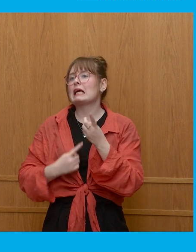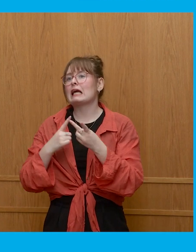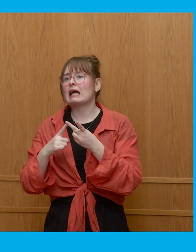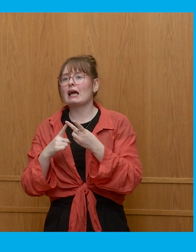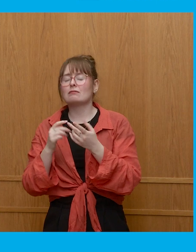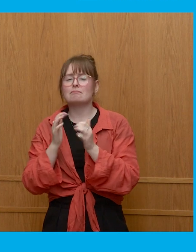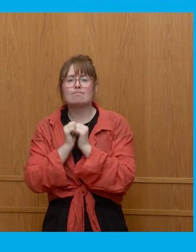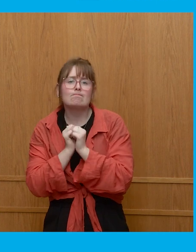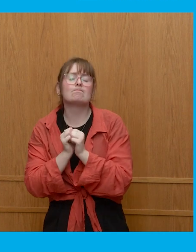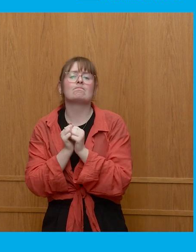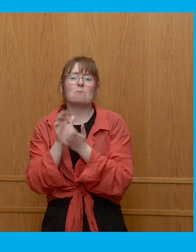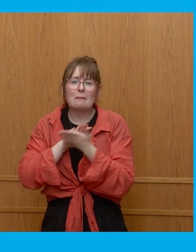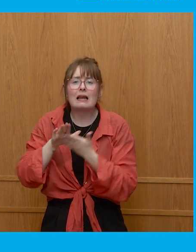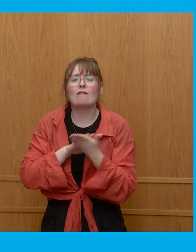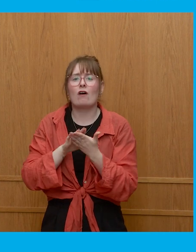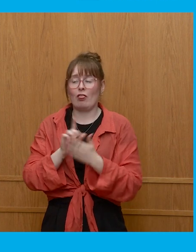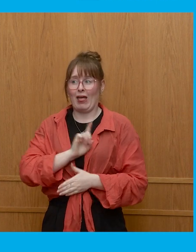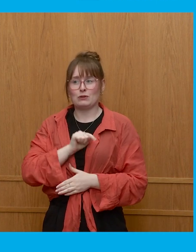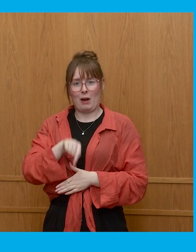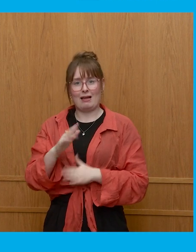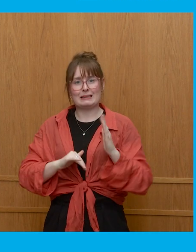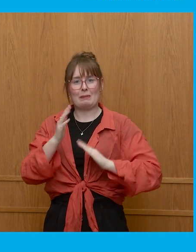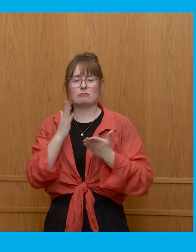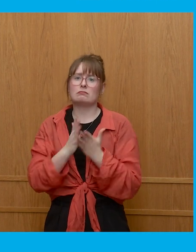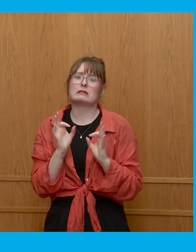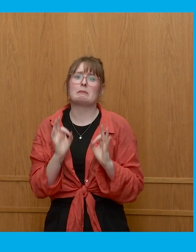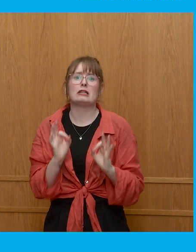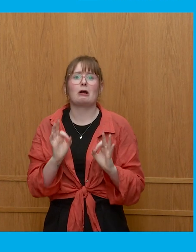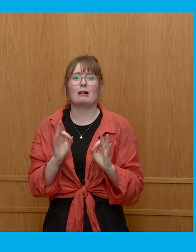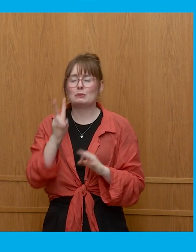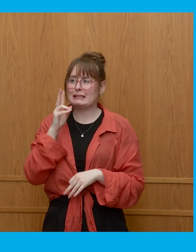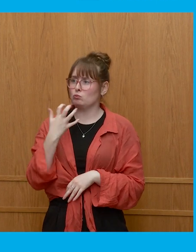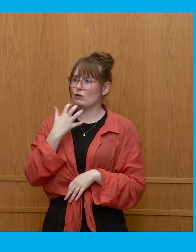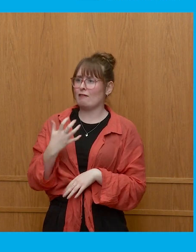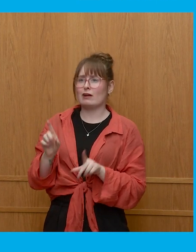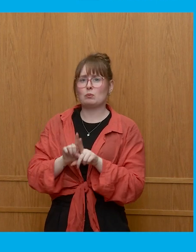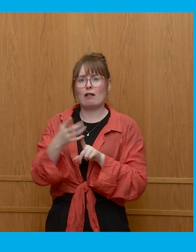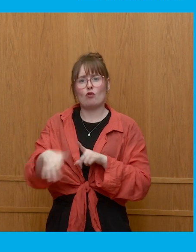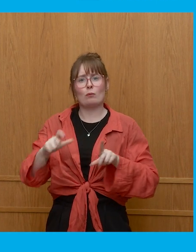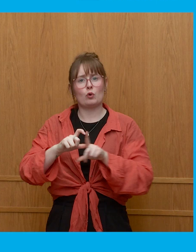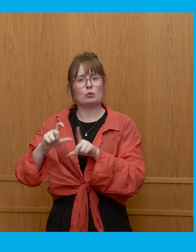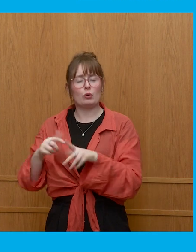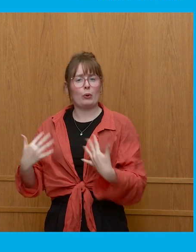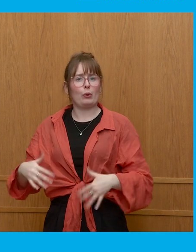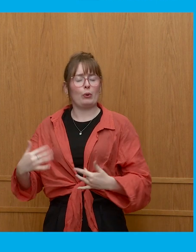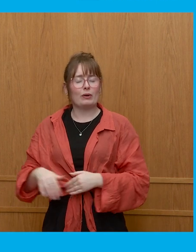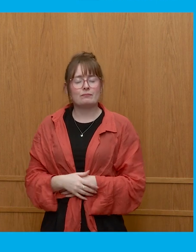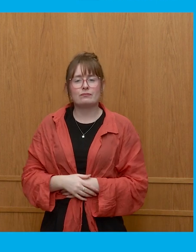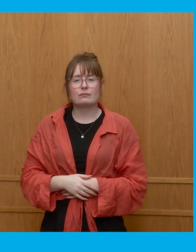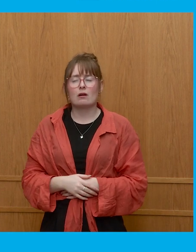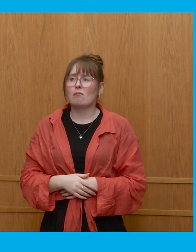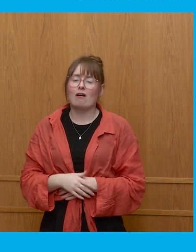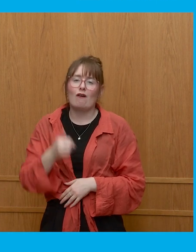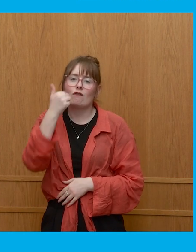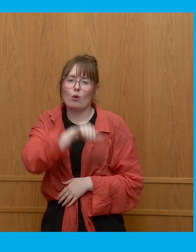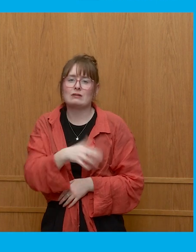I think that's what's so special about this building. It's the, as you say, the bravery that was involved. There must have been some low